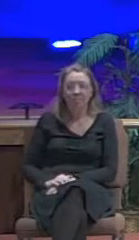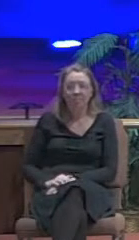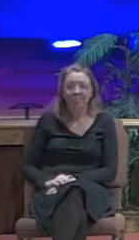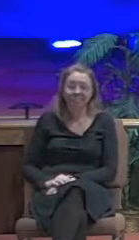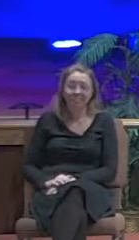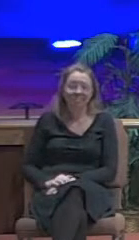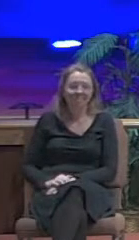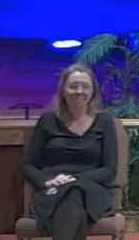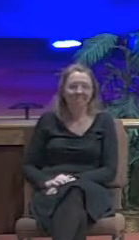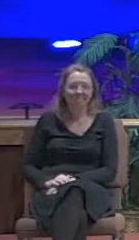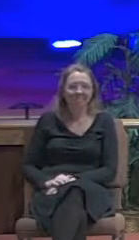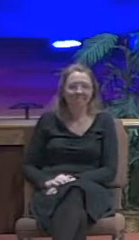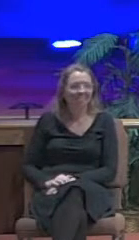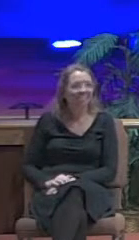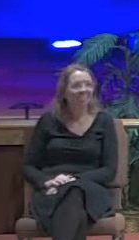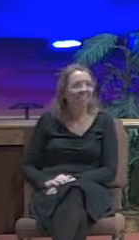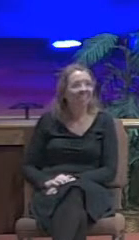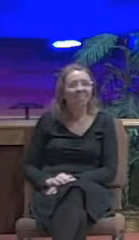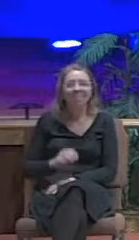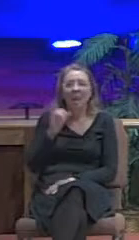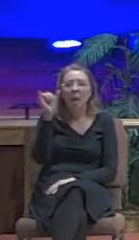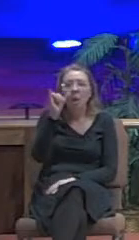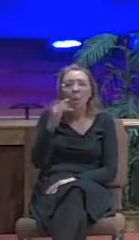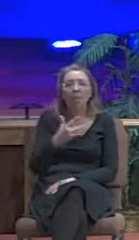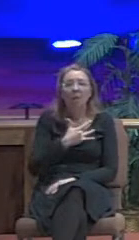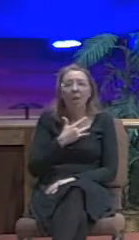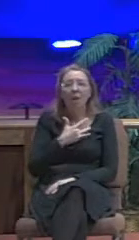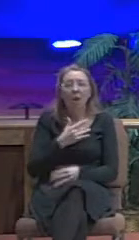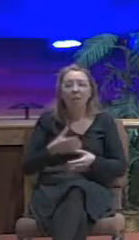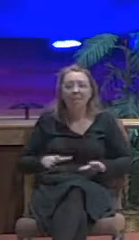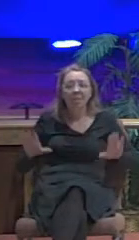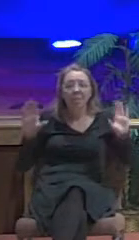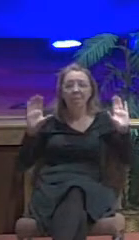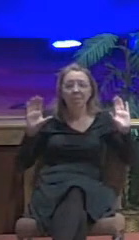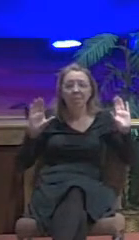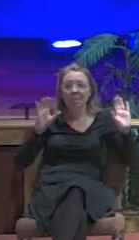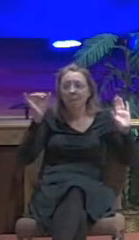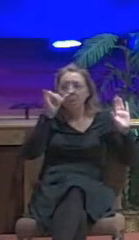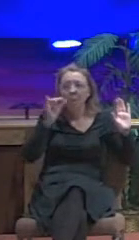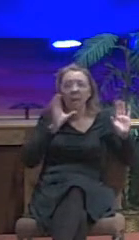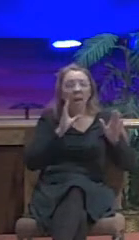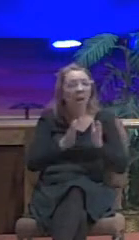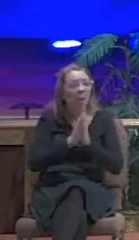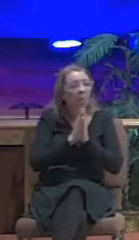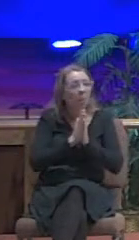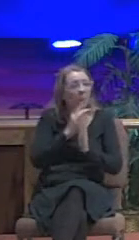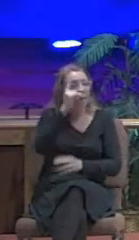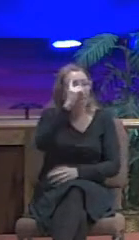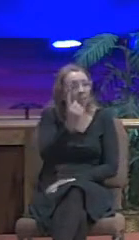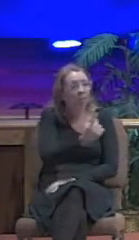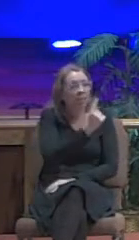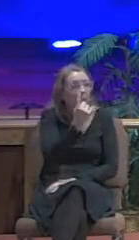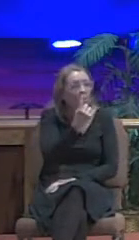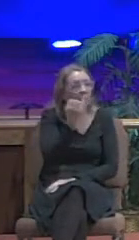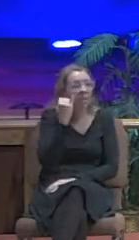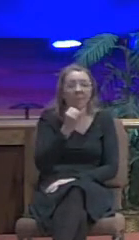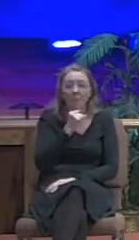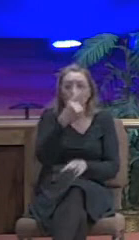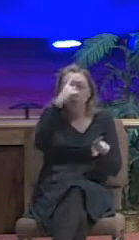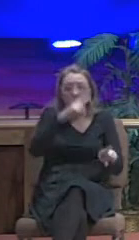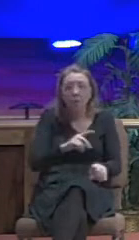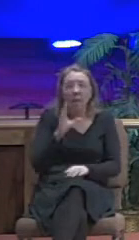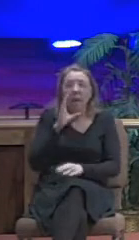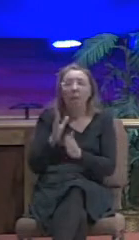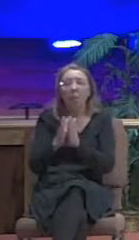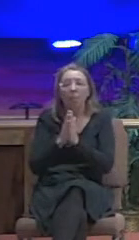Oh, the art of submission. Says, I'm going to pray for someone who I don't agree with. I'm going to pray for that person because I'm